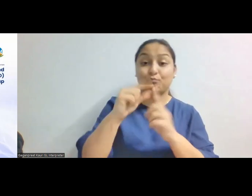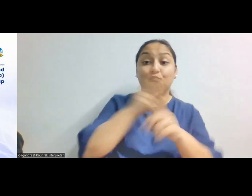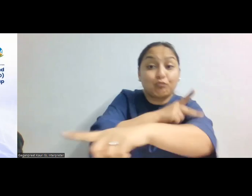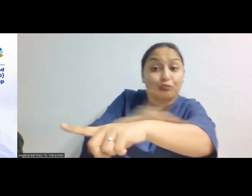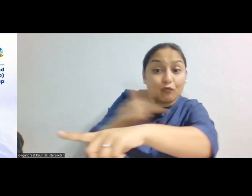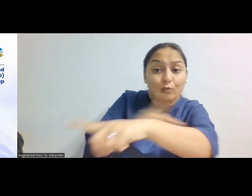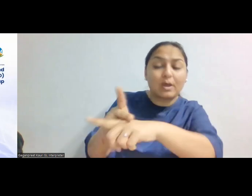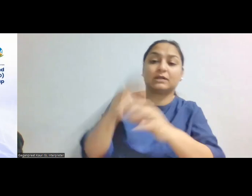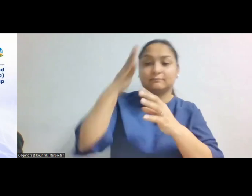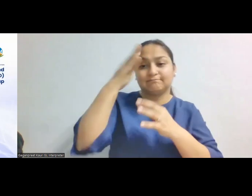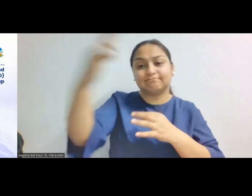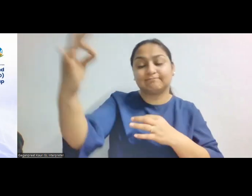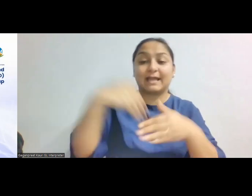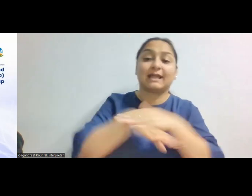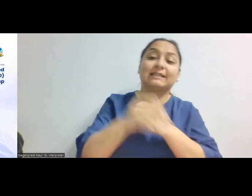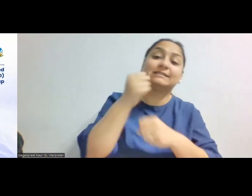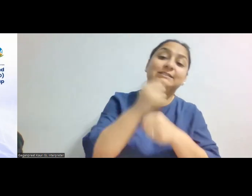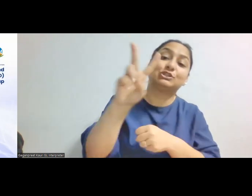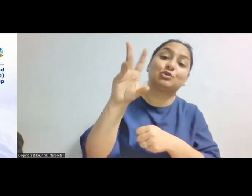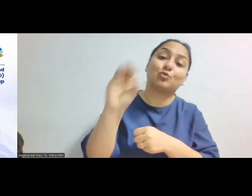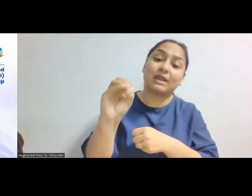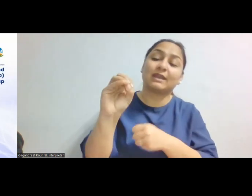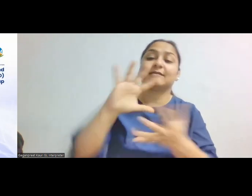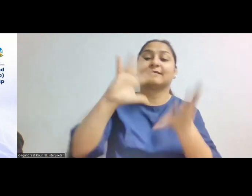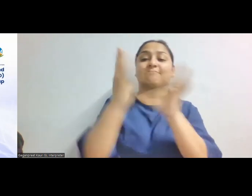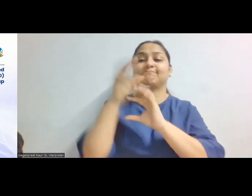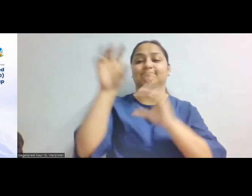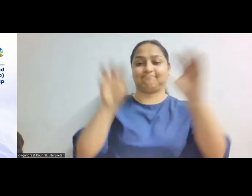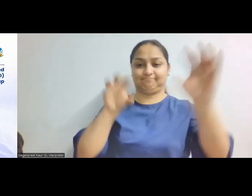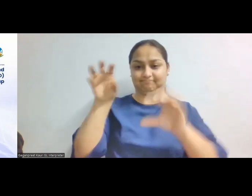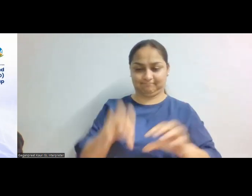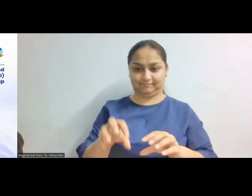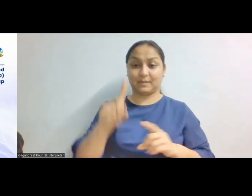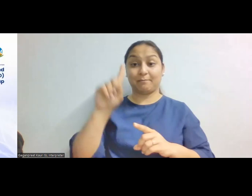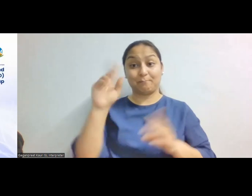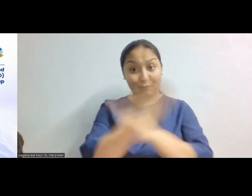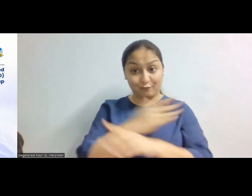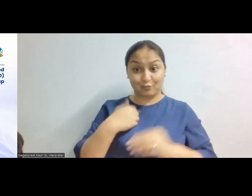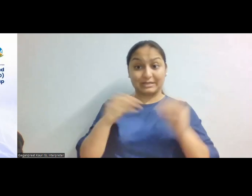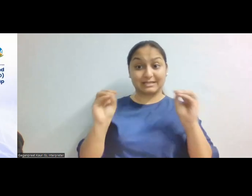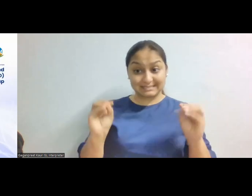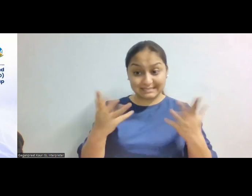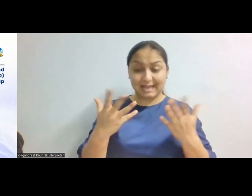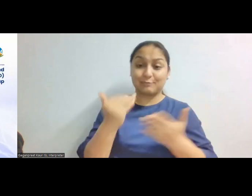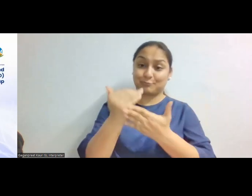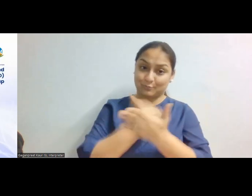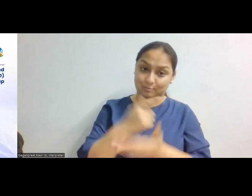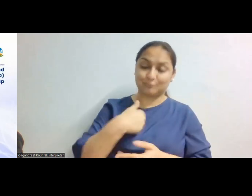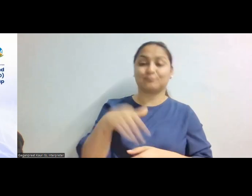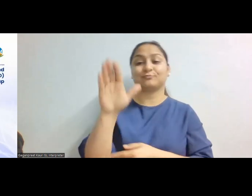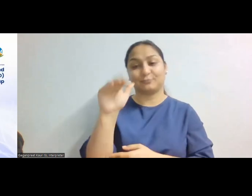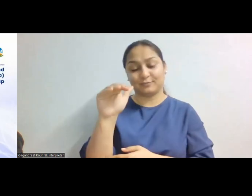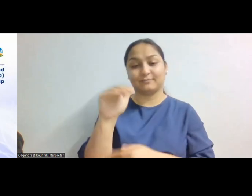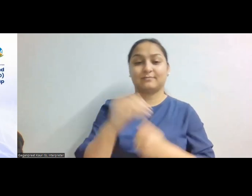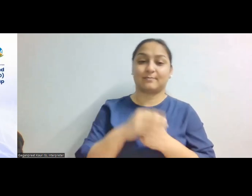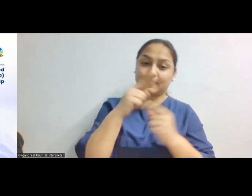in G20 countries. Before we initiate our event, I would like to put across